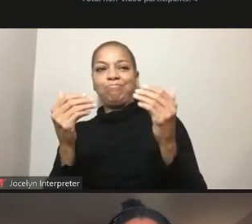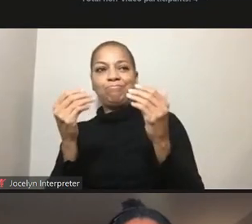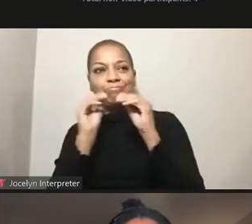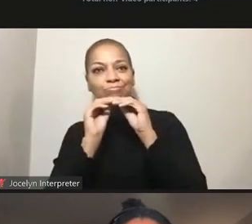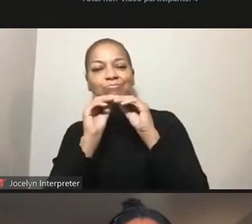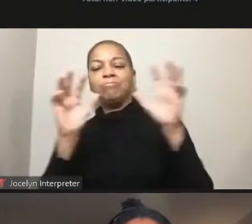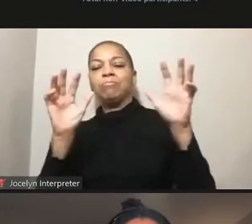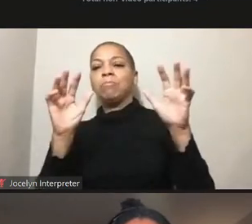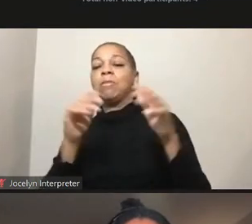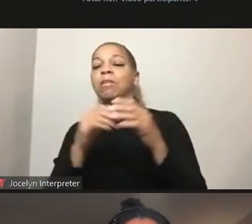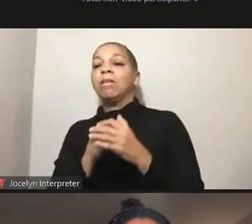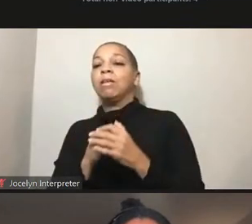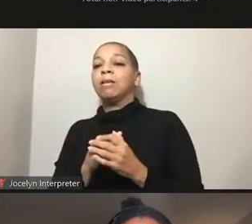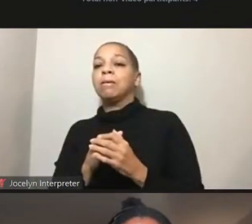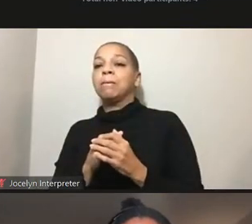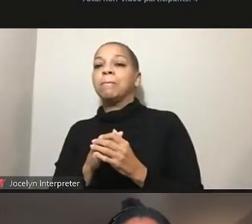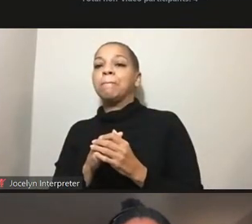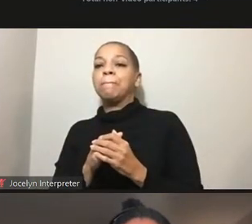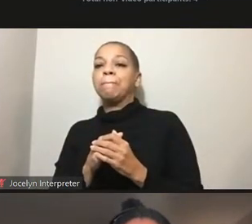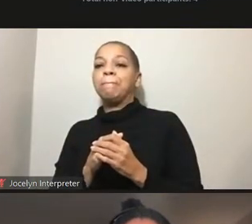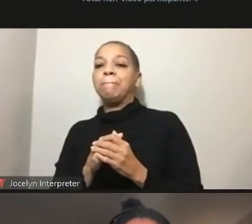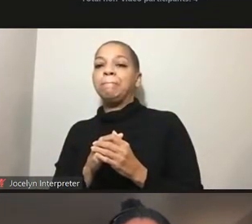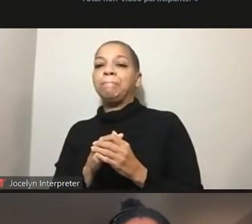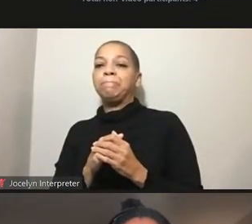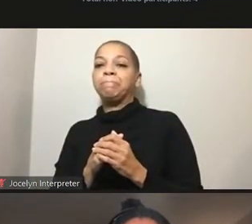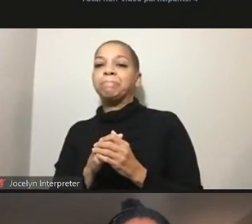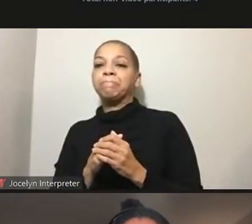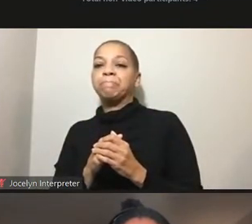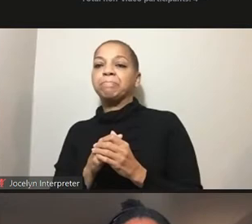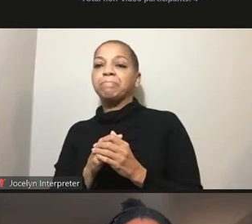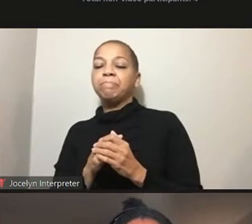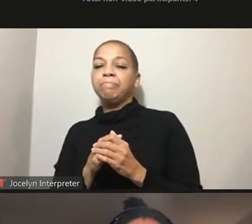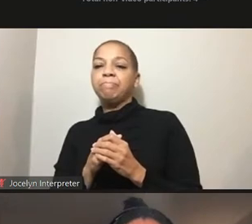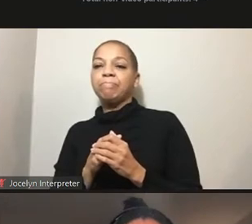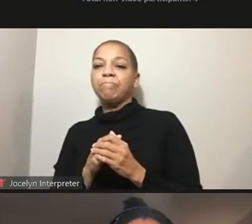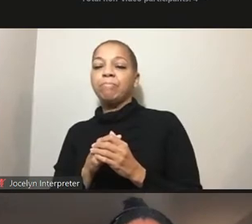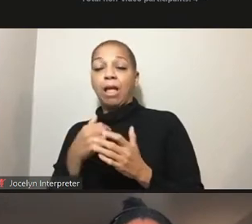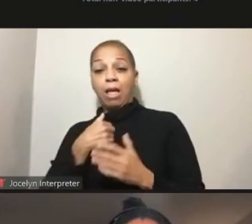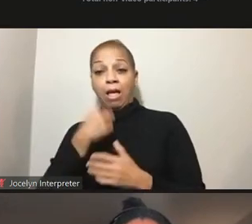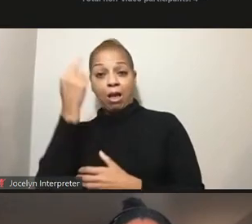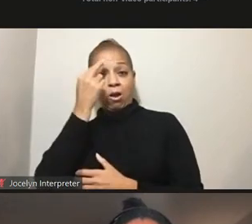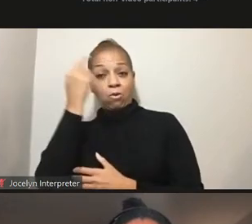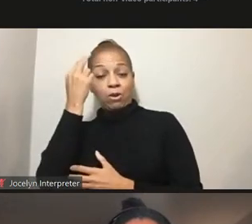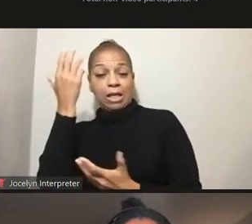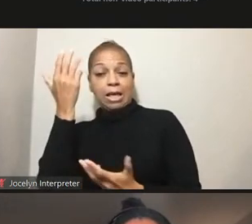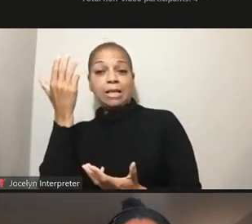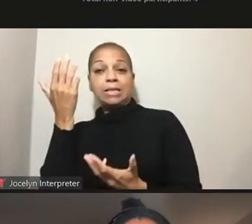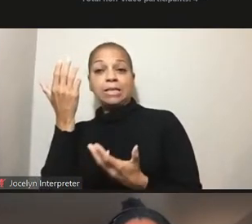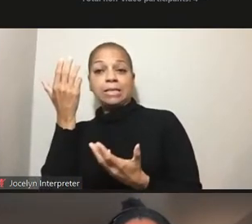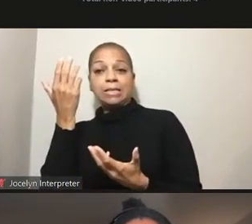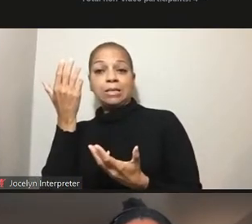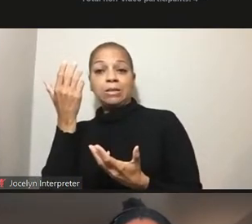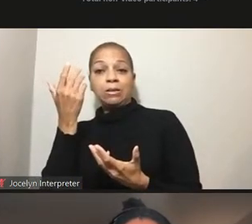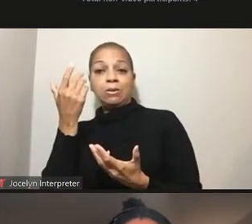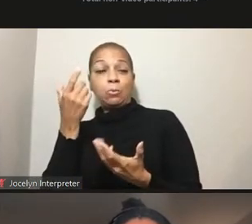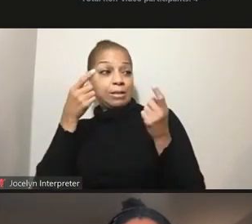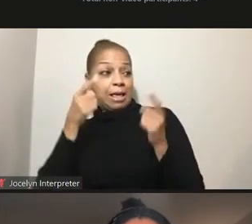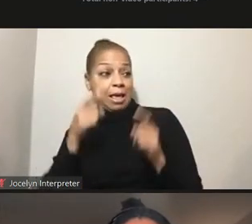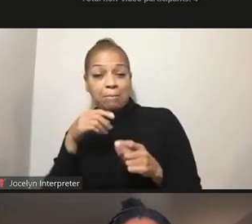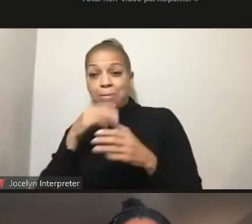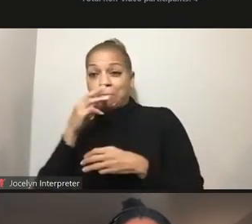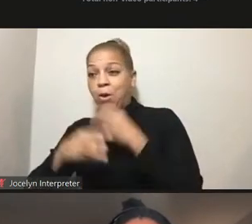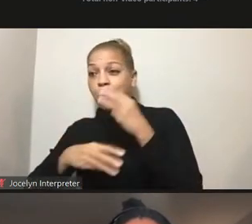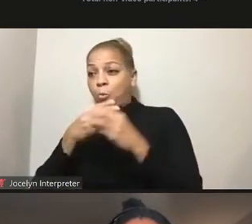I'm not going to be, I realize what's going on within my world, around my